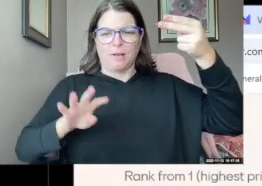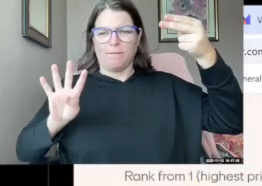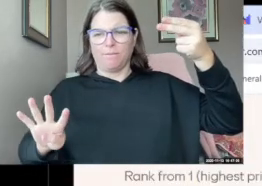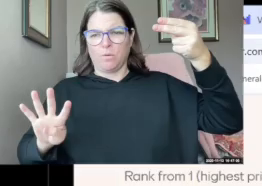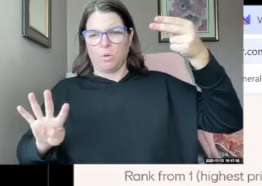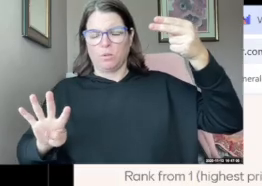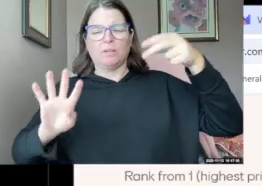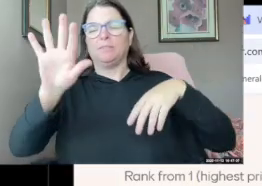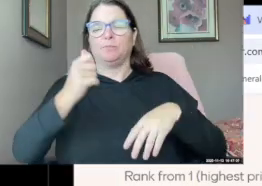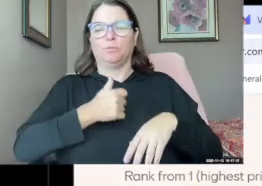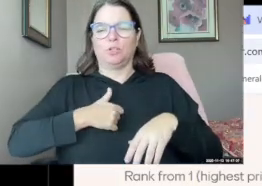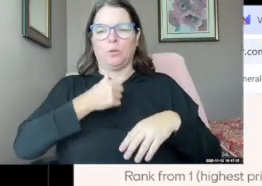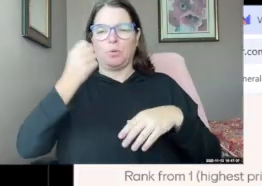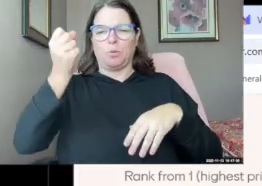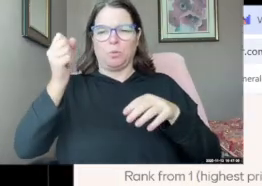to 4.